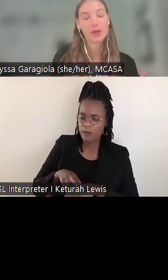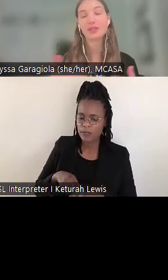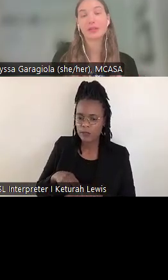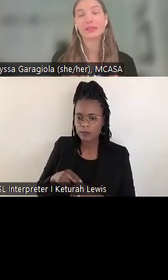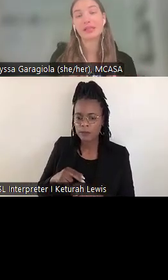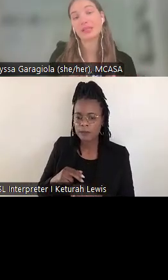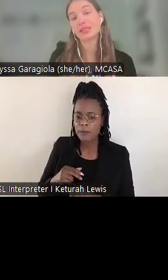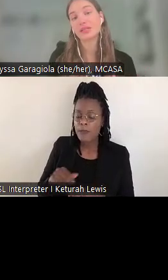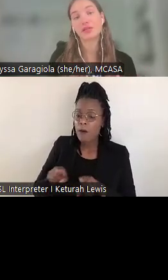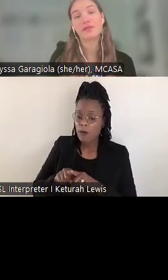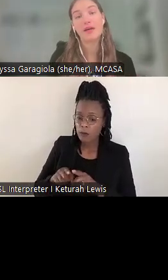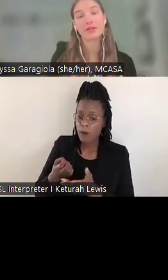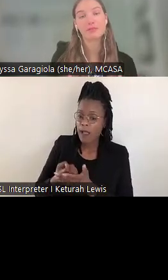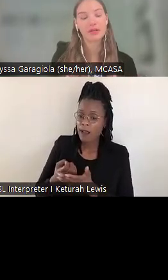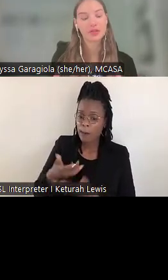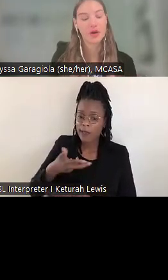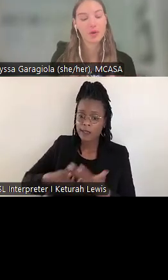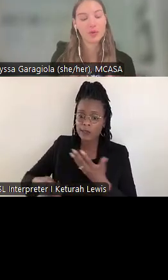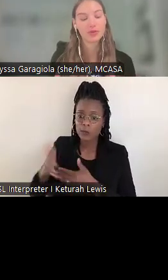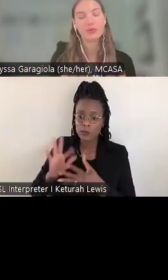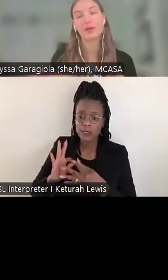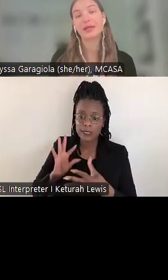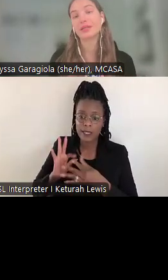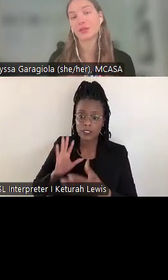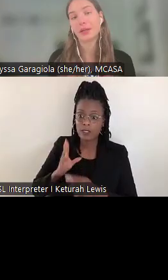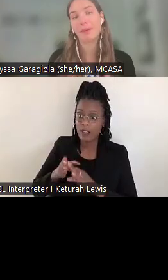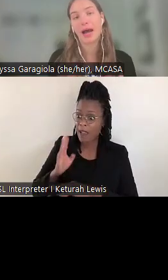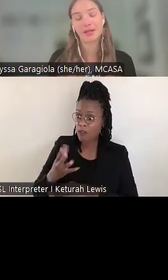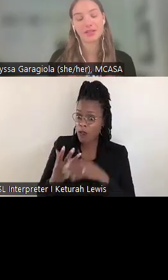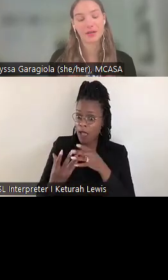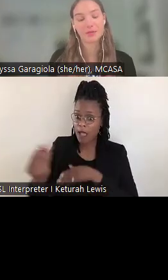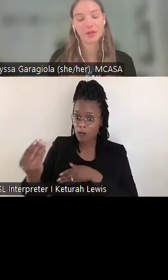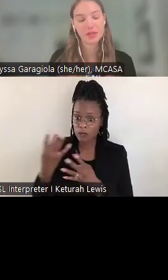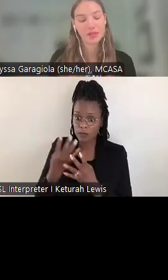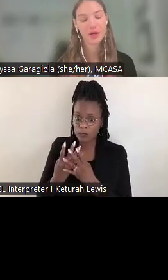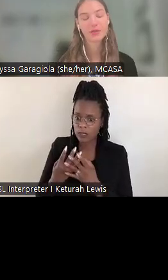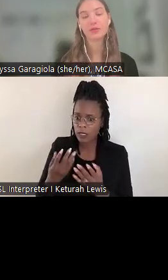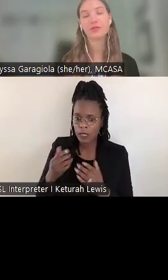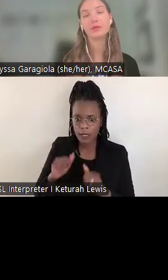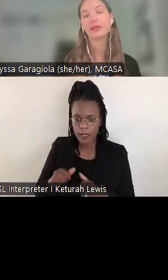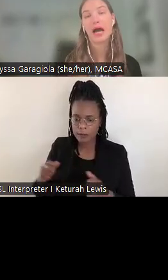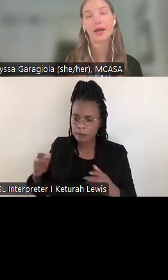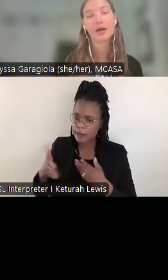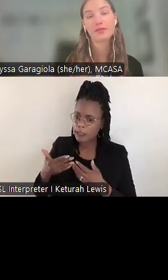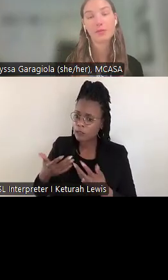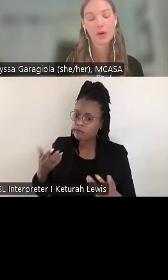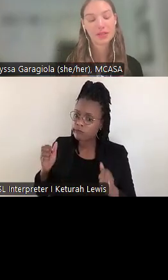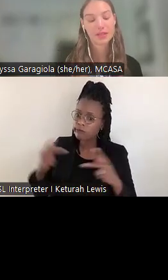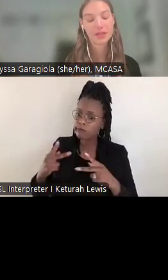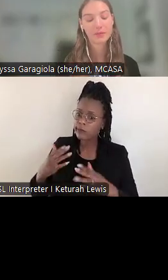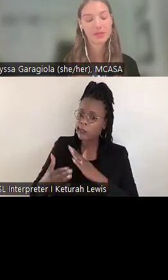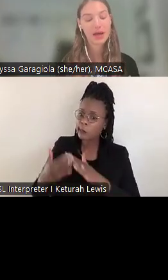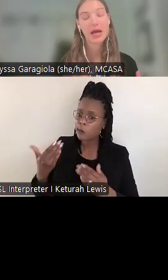So once released, survivors may struggle to reintegrate back into their communities due to a lack of